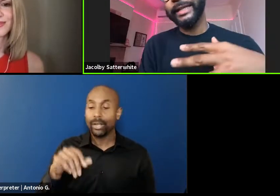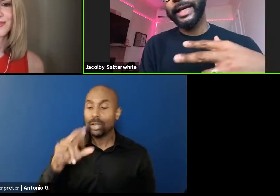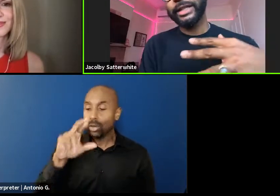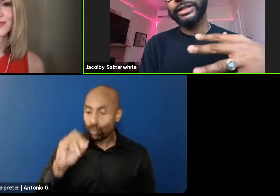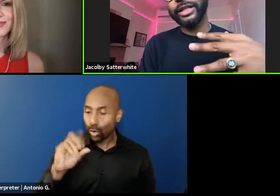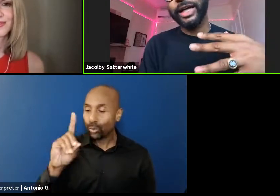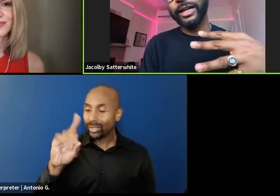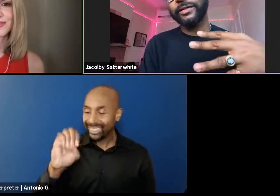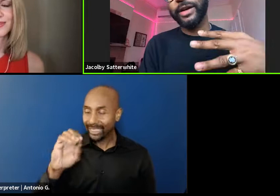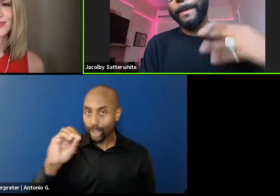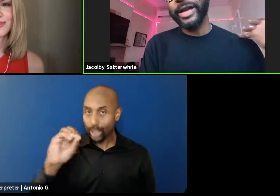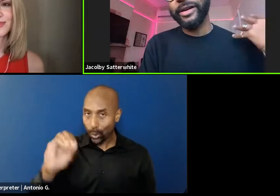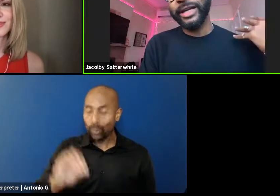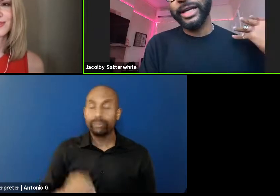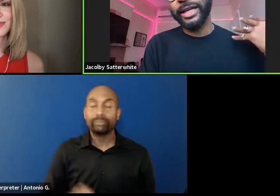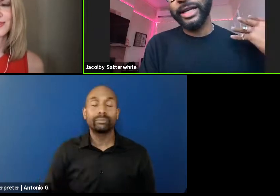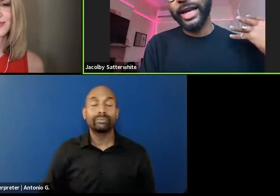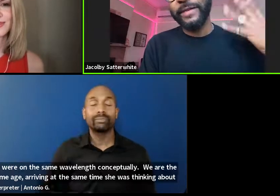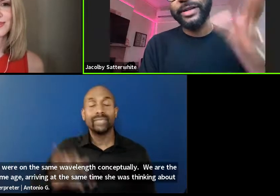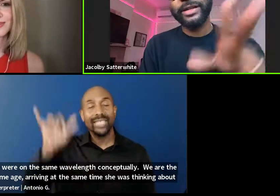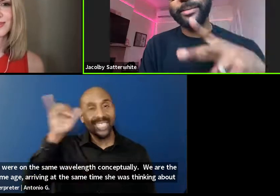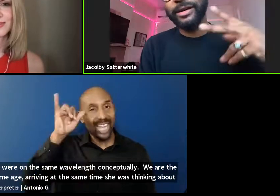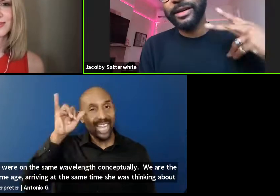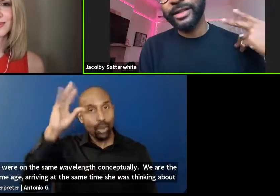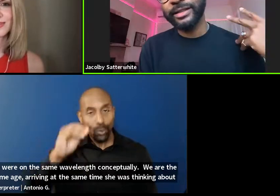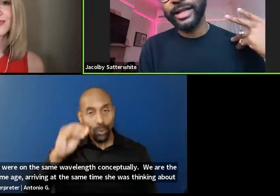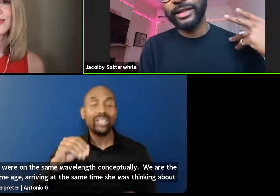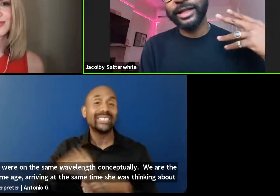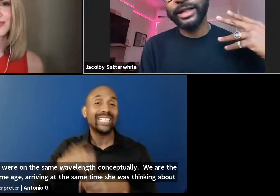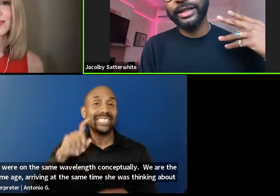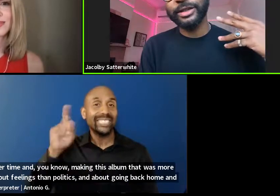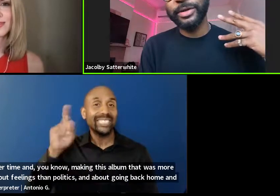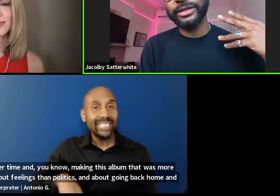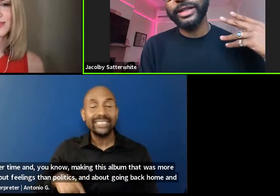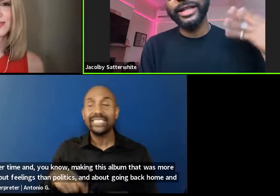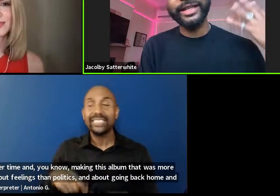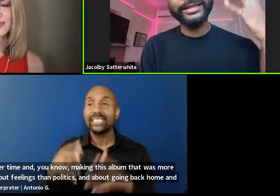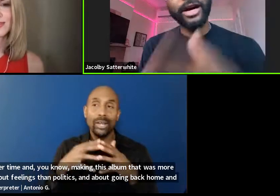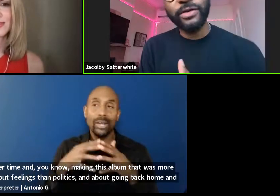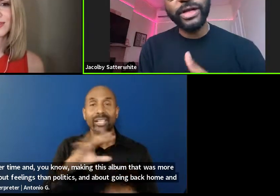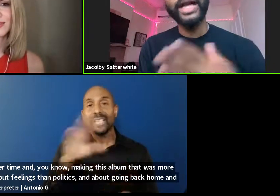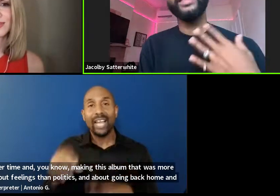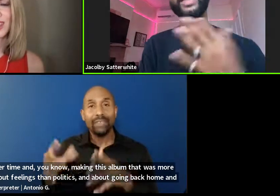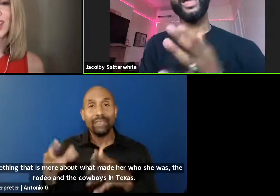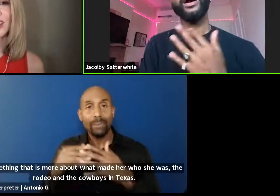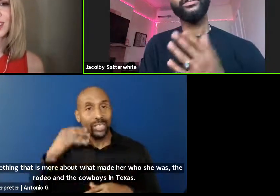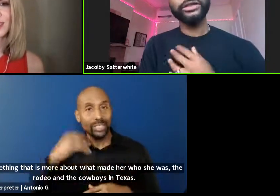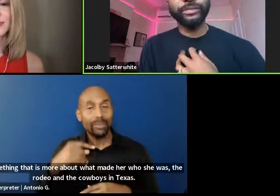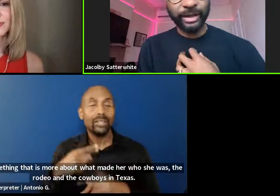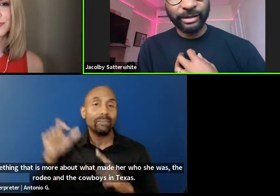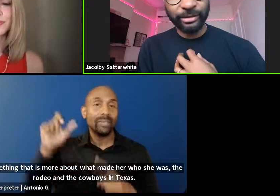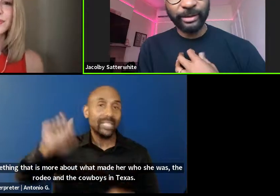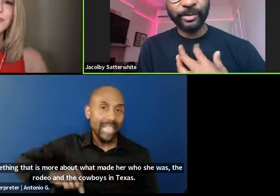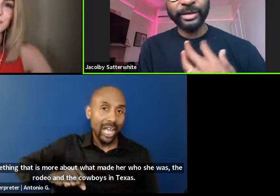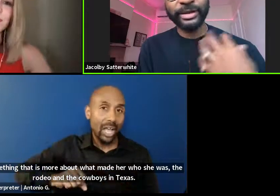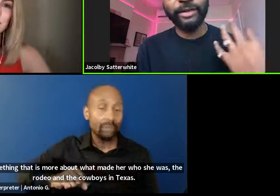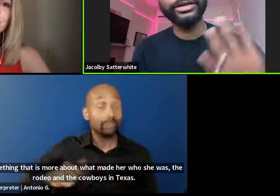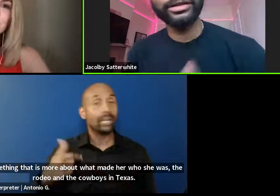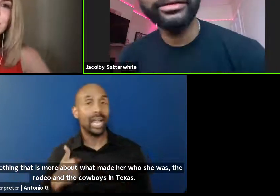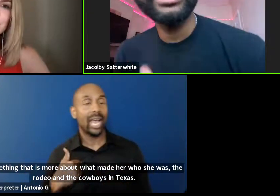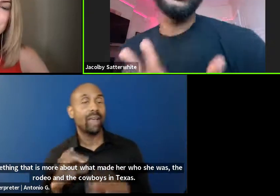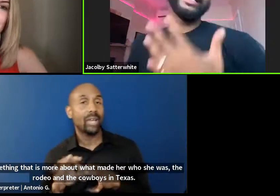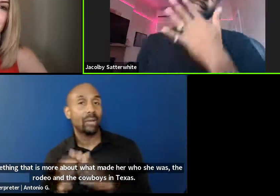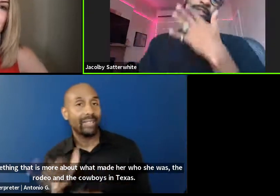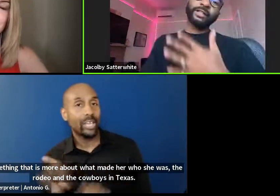rooted in like a certain kind of American, African-American kind of like experience that in the South that I also relate to because I'm from the